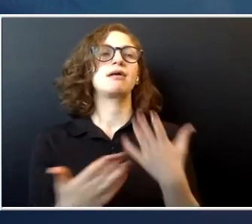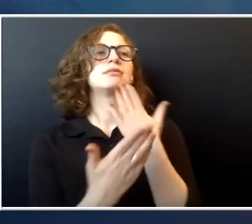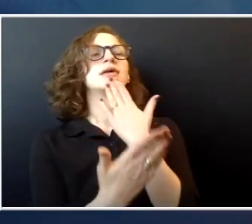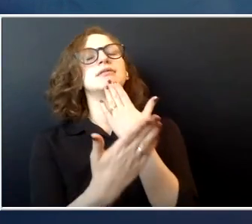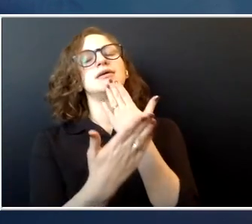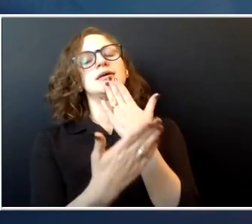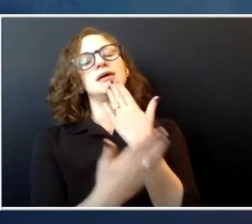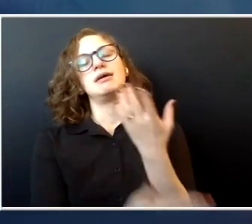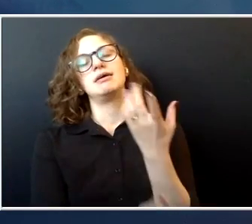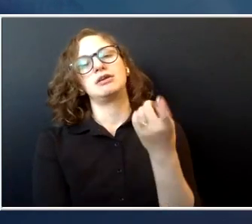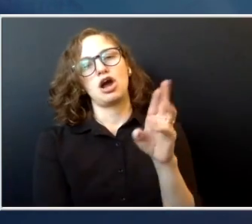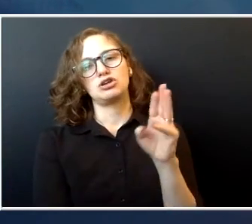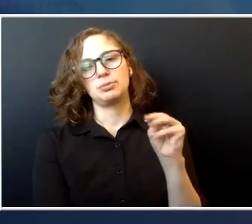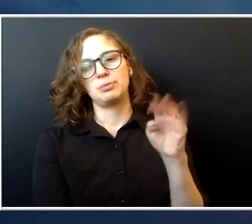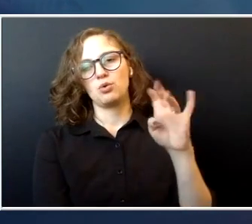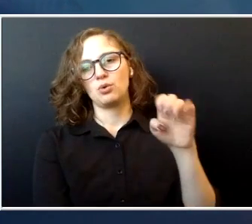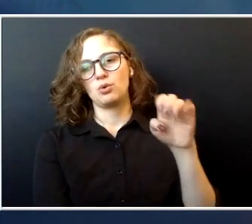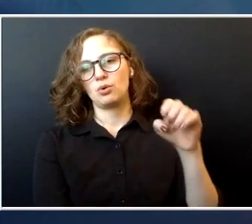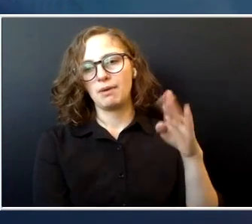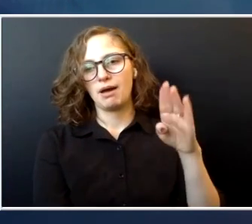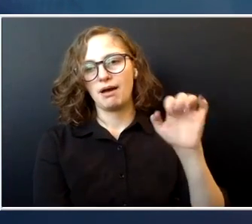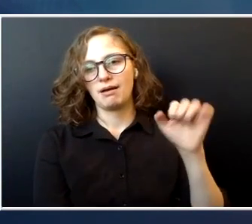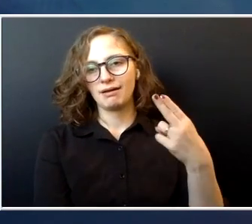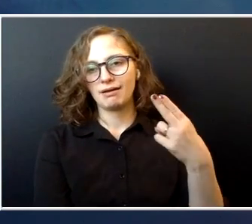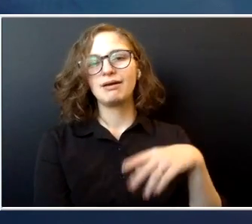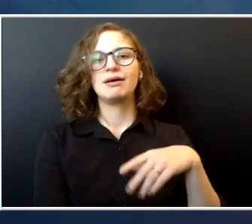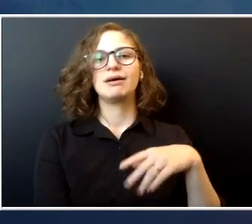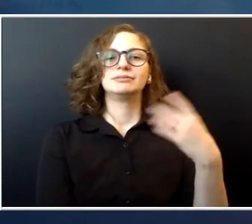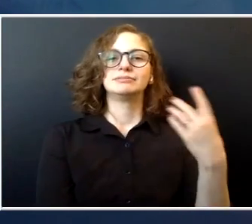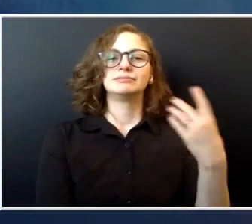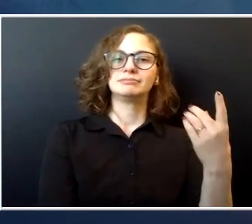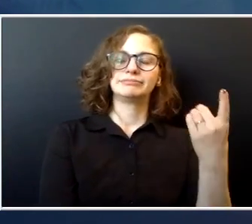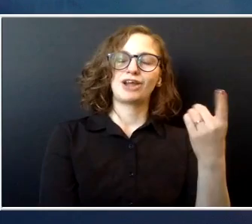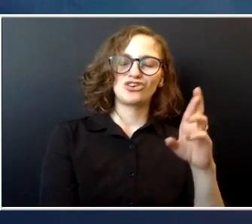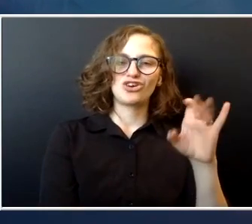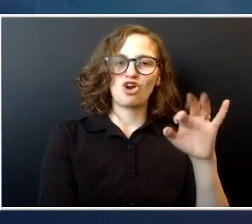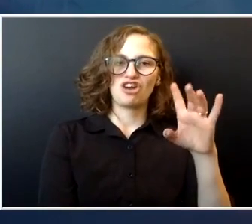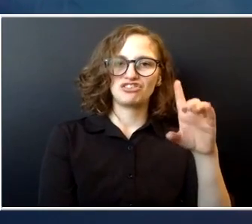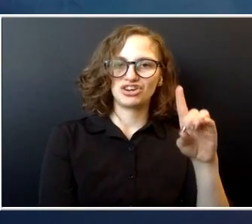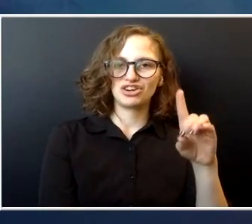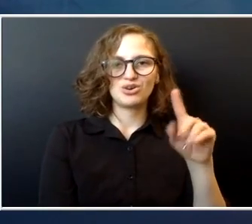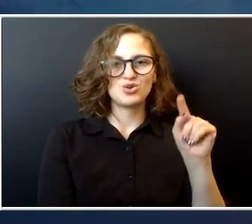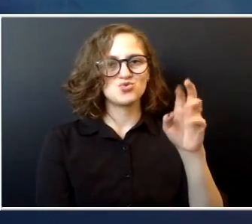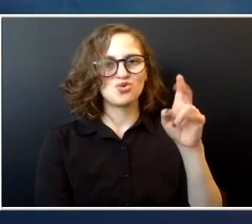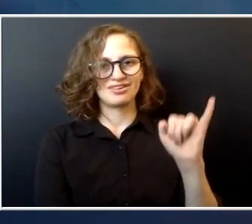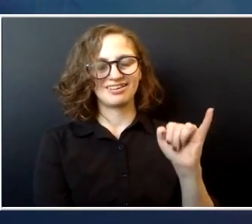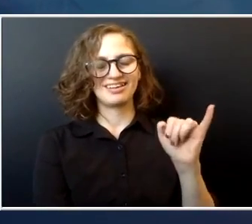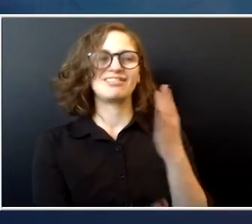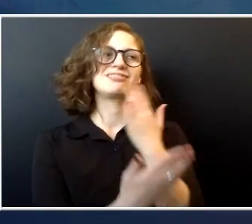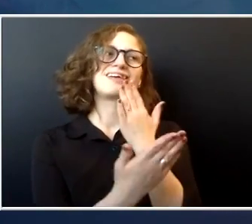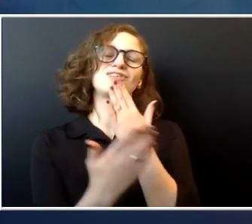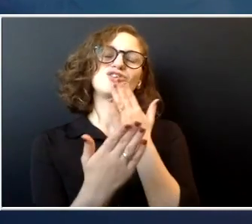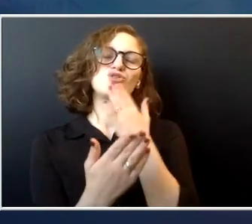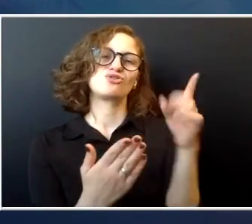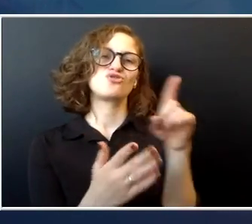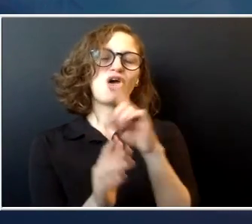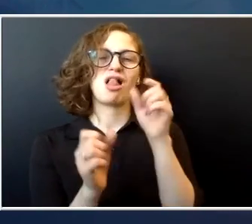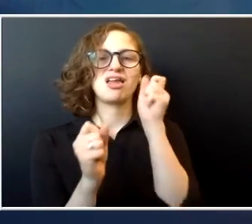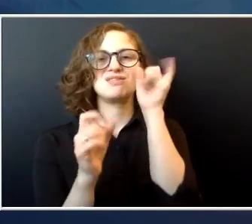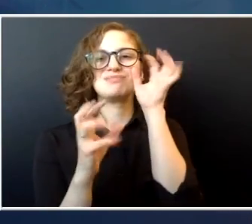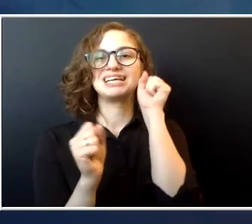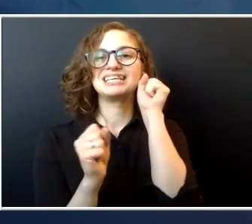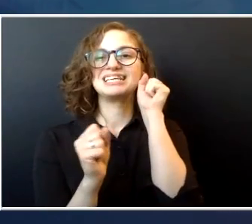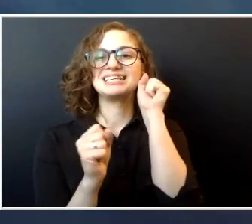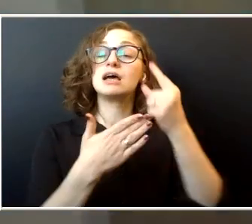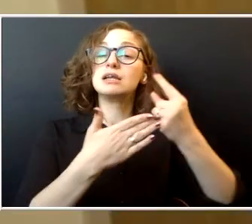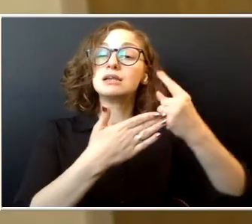for your time, Dr. Crawford and Tori for sharing your personal journey with us. You are all amazing. Coming up next week on All